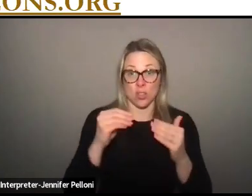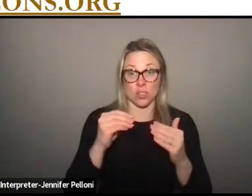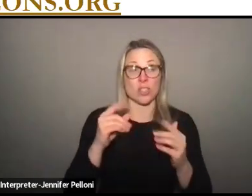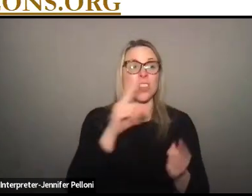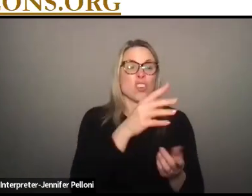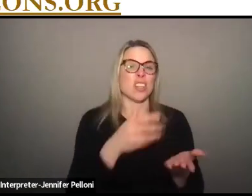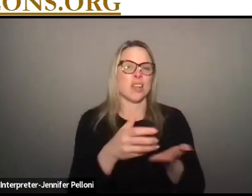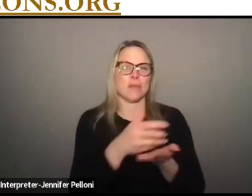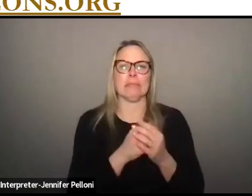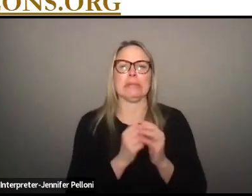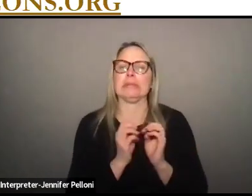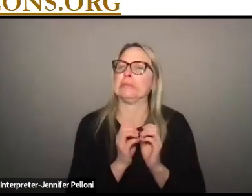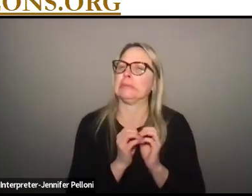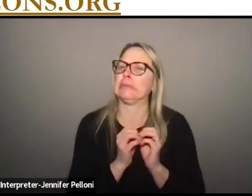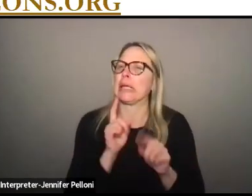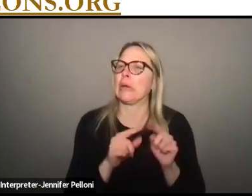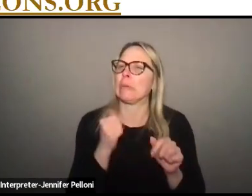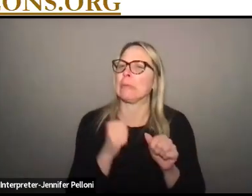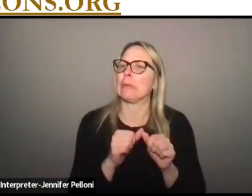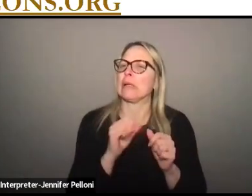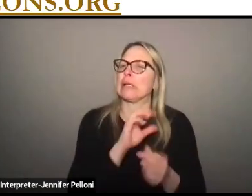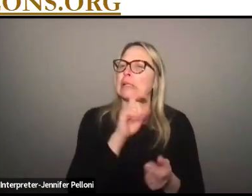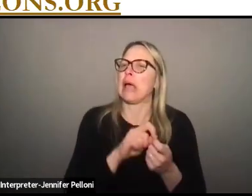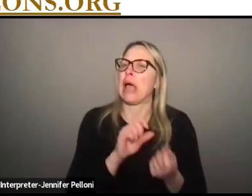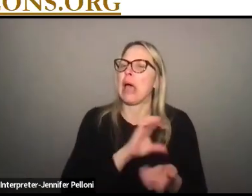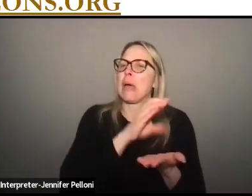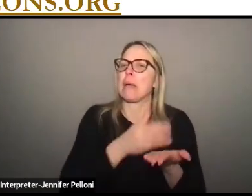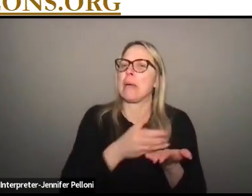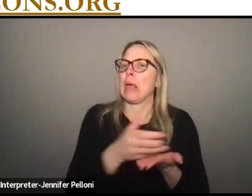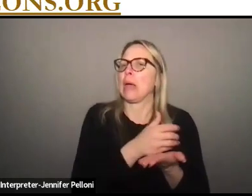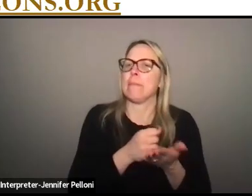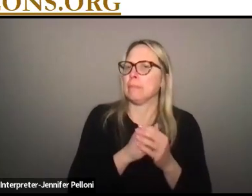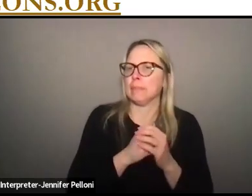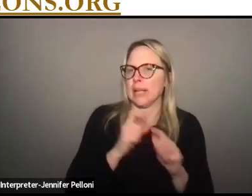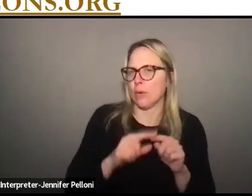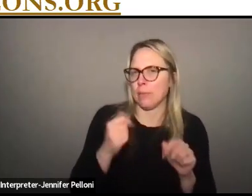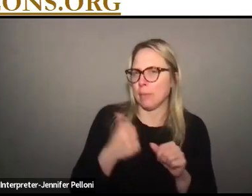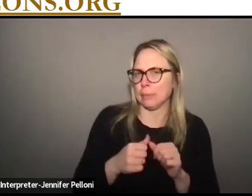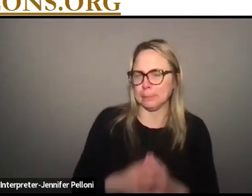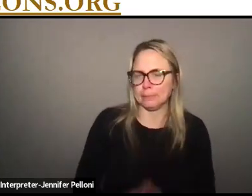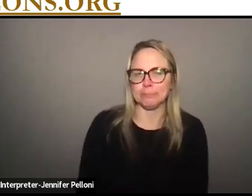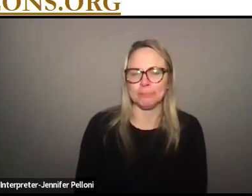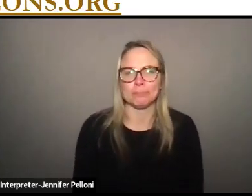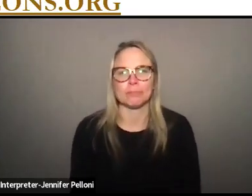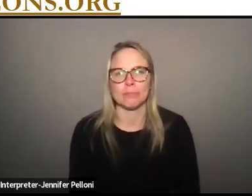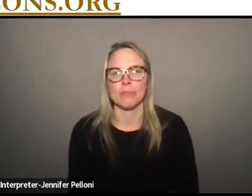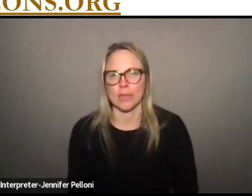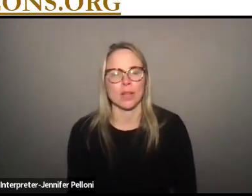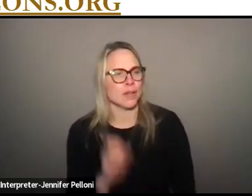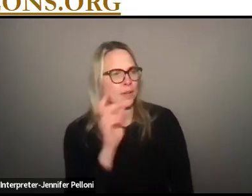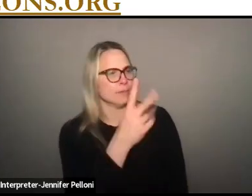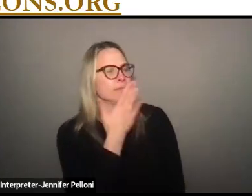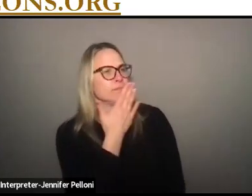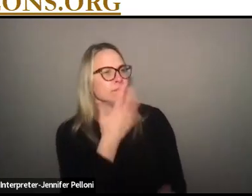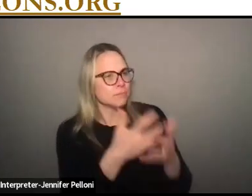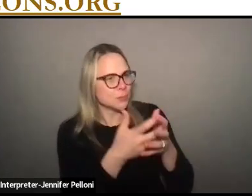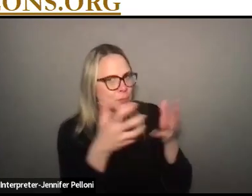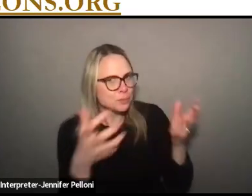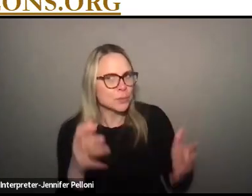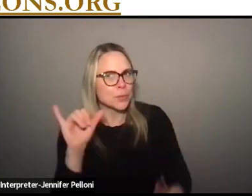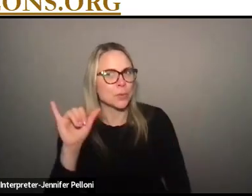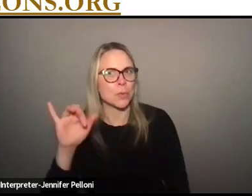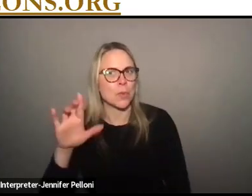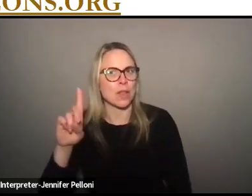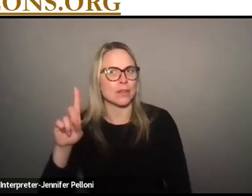income, I don't have the income threshold at on hand right now. okay. Thank you so much,